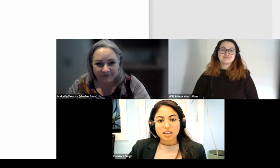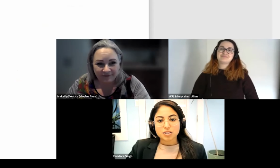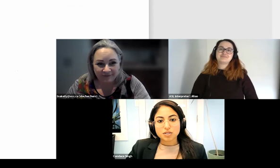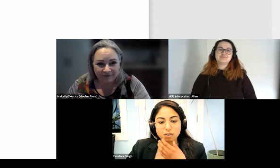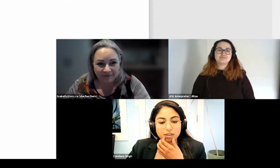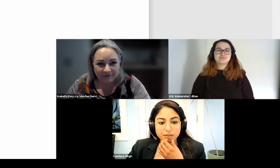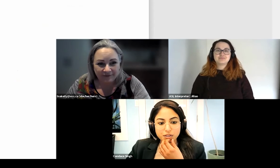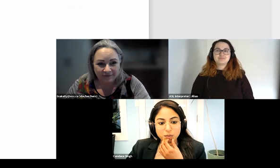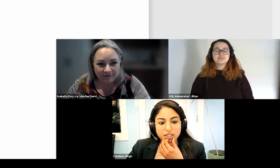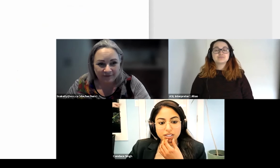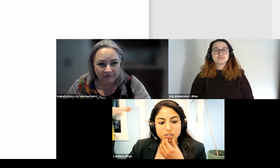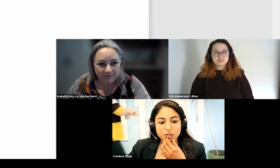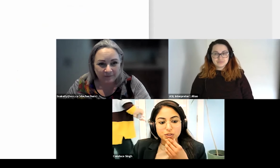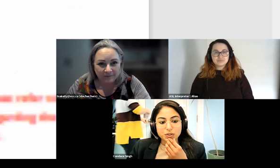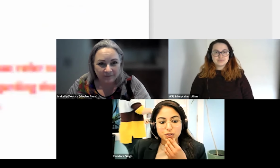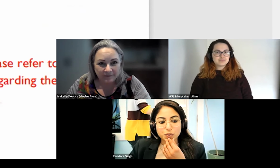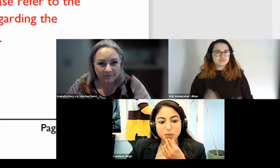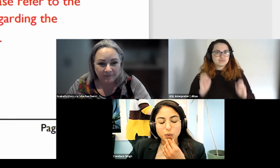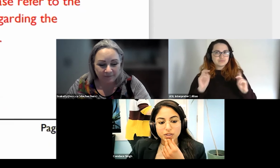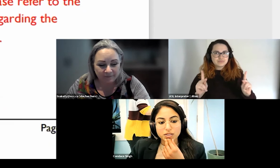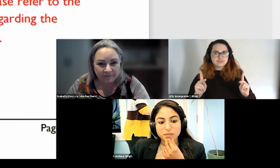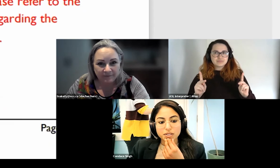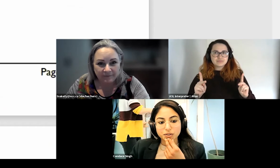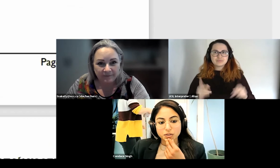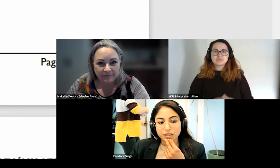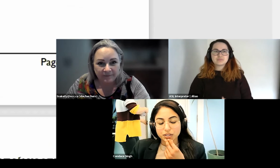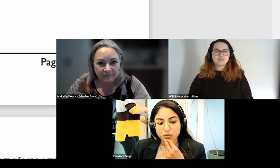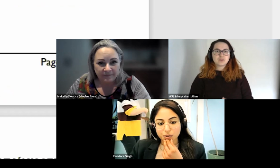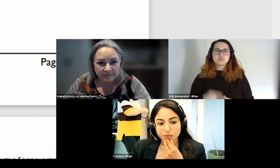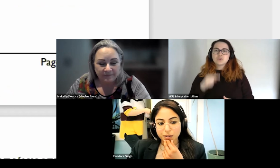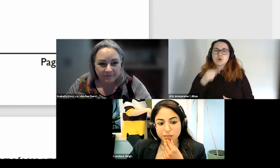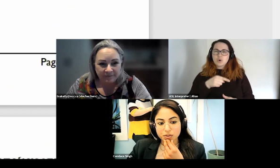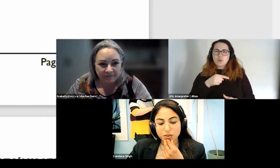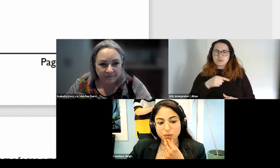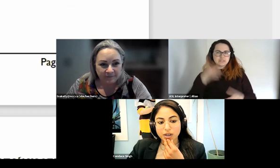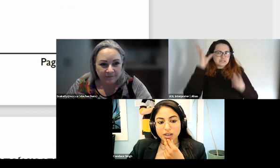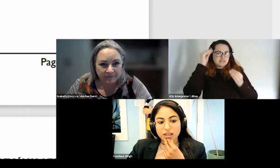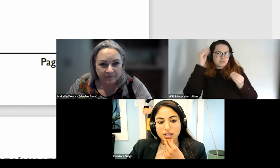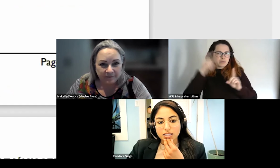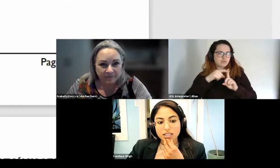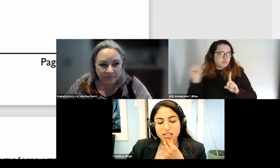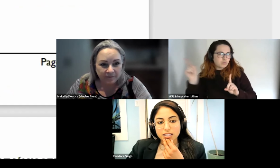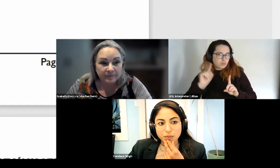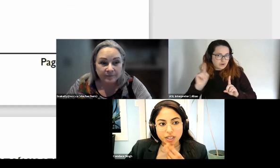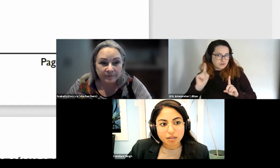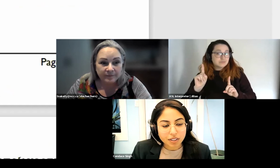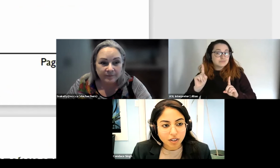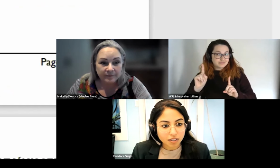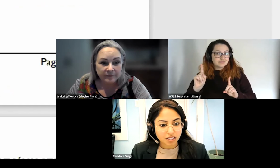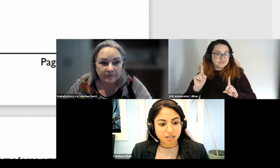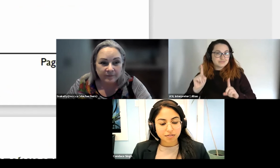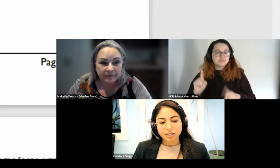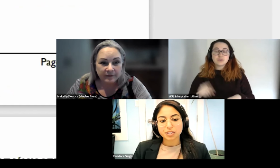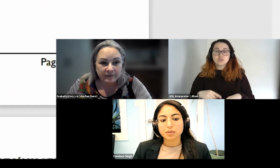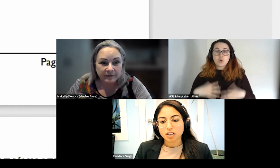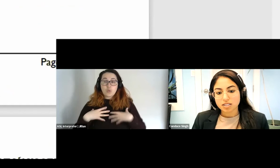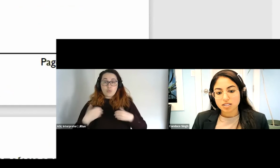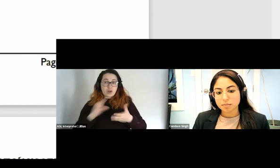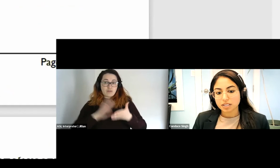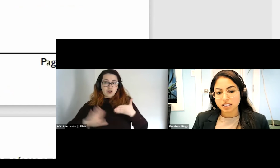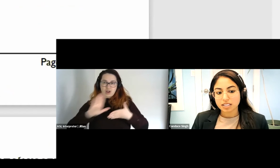Okay, so I first want to introduce you to where this material is being drawn from. So the recovery colleges are a very